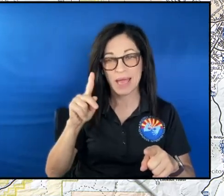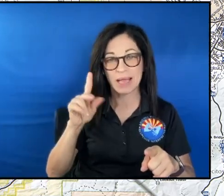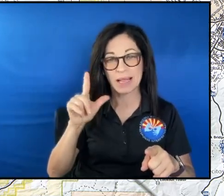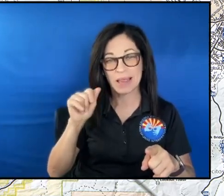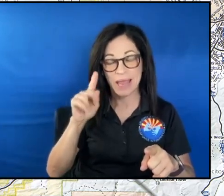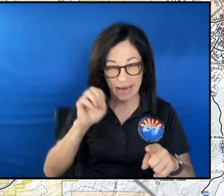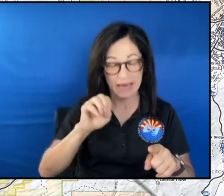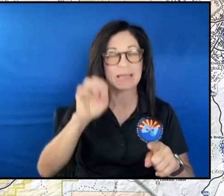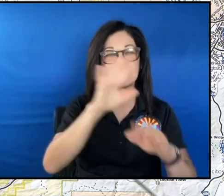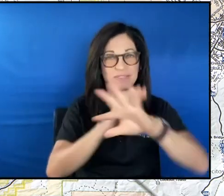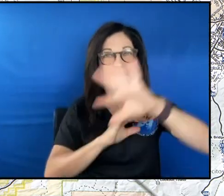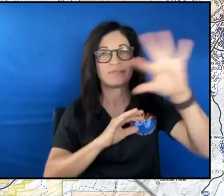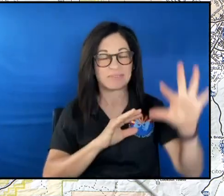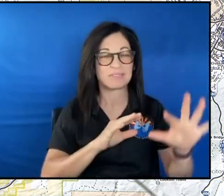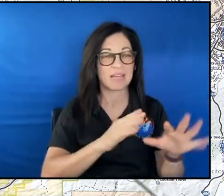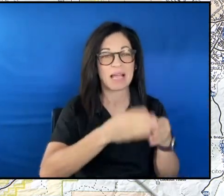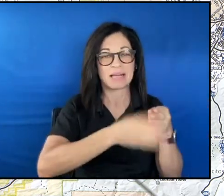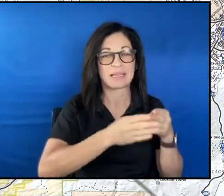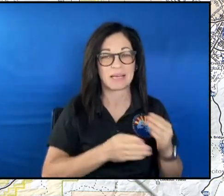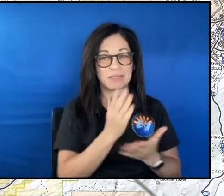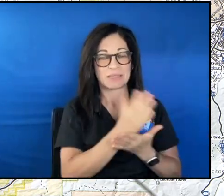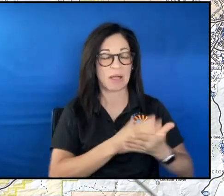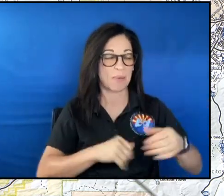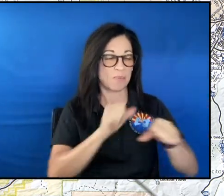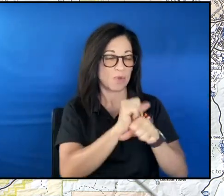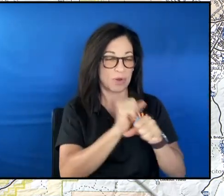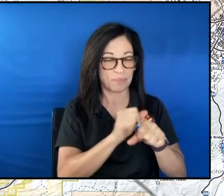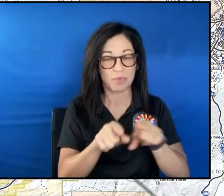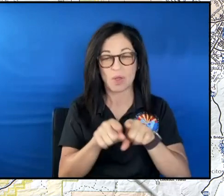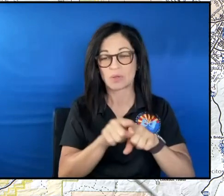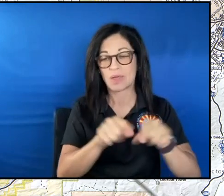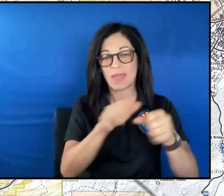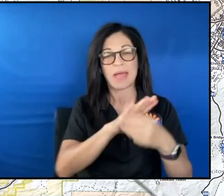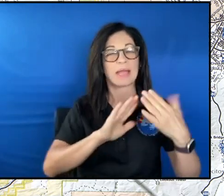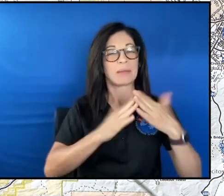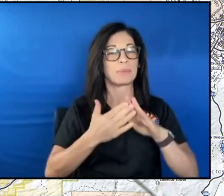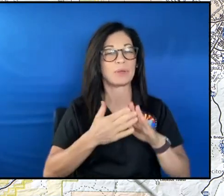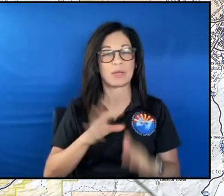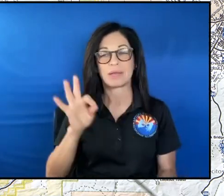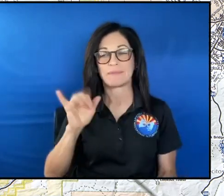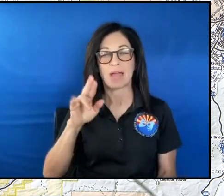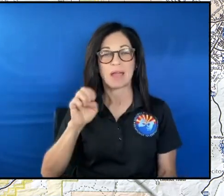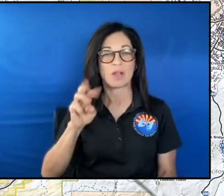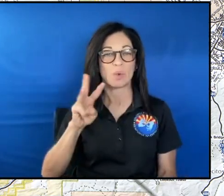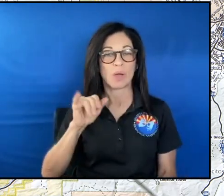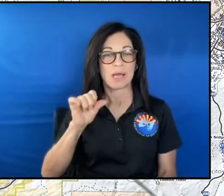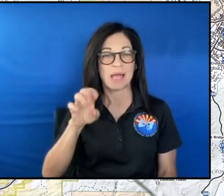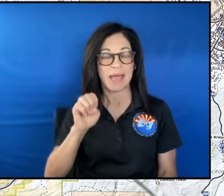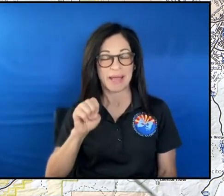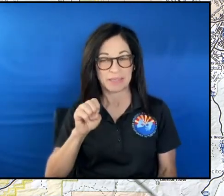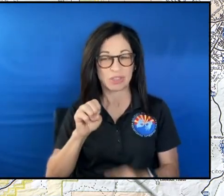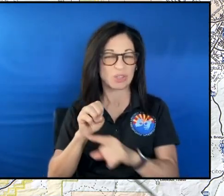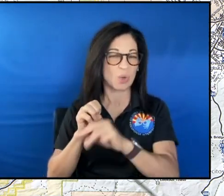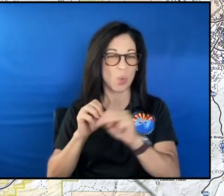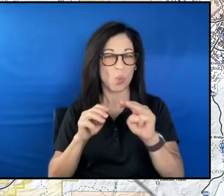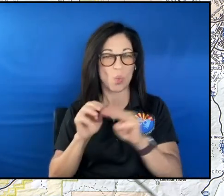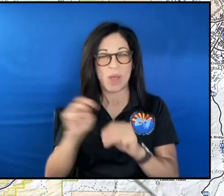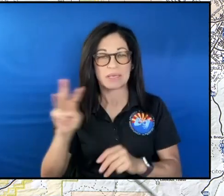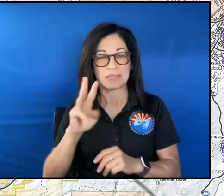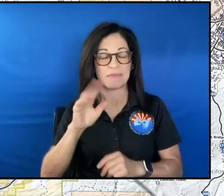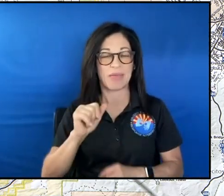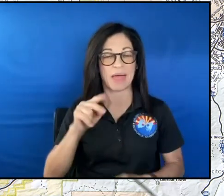the Wildfire Wise community just to the northwest of Black Lake Resorts as well.